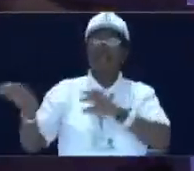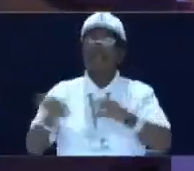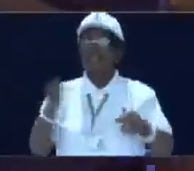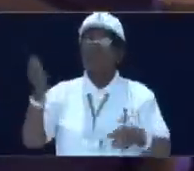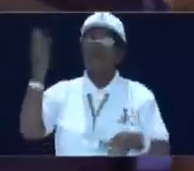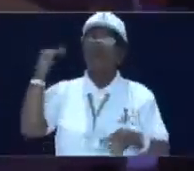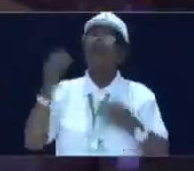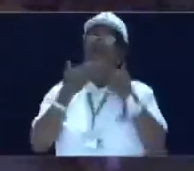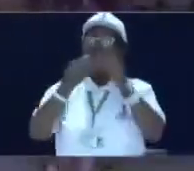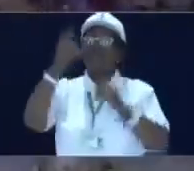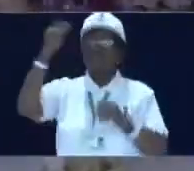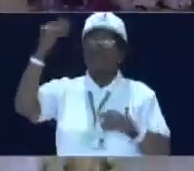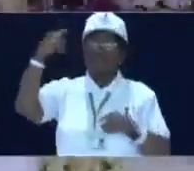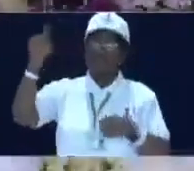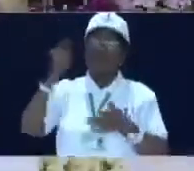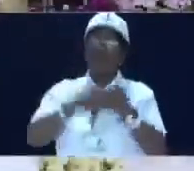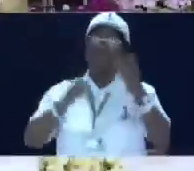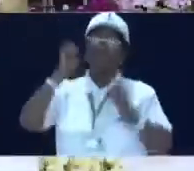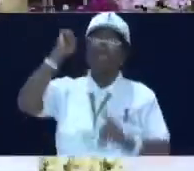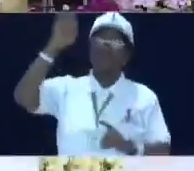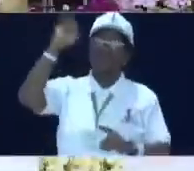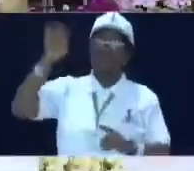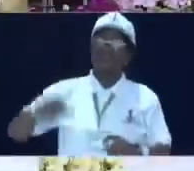thank Him for what He will yet do.